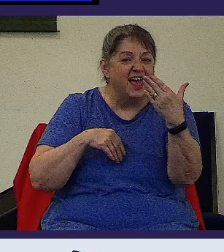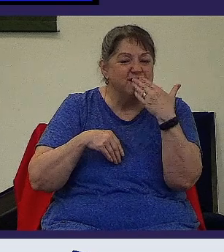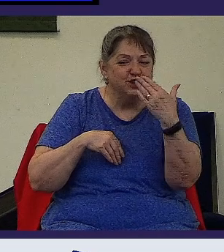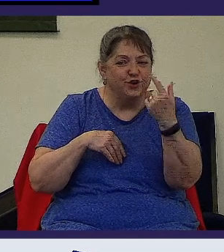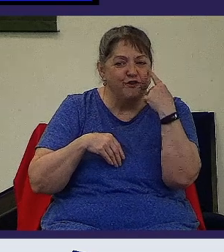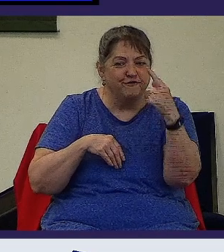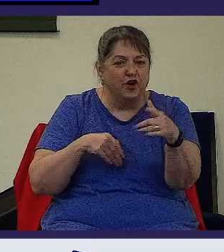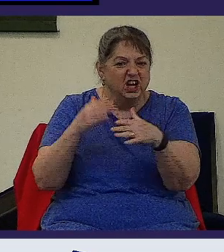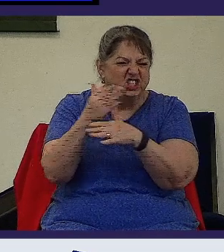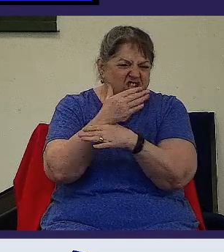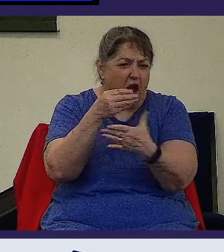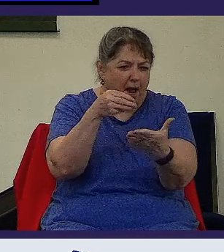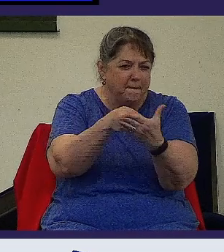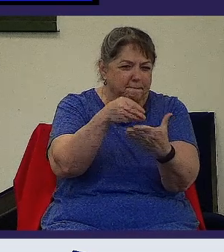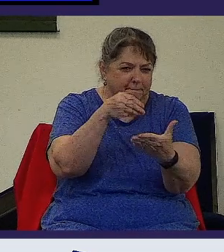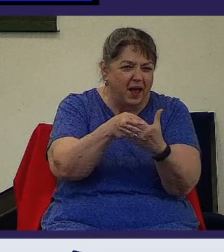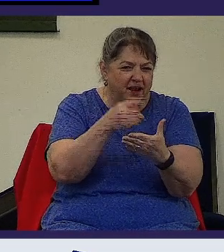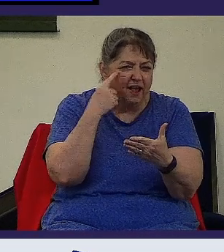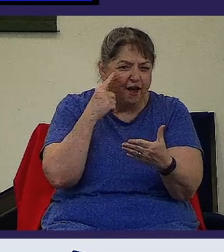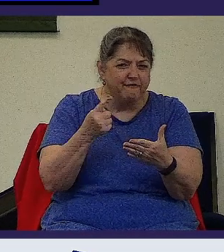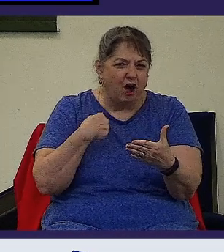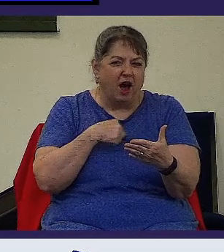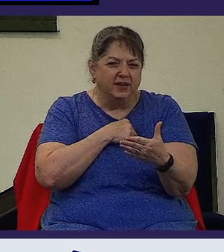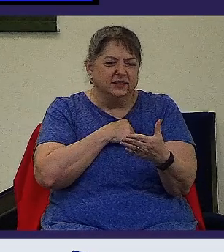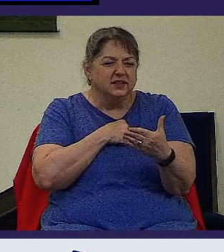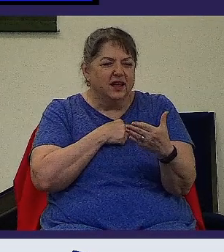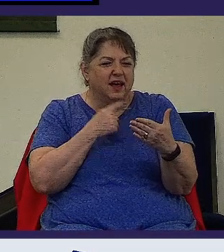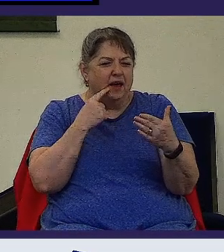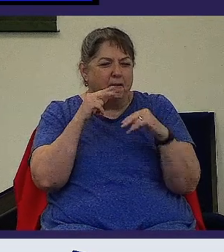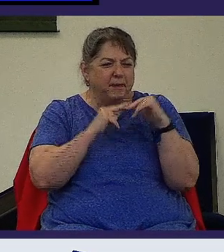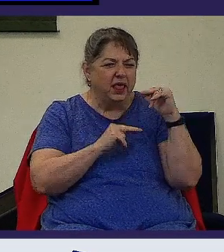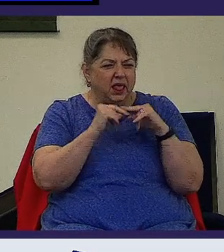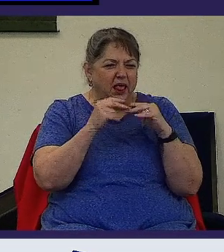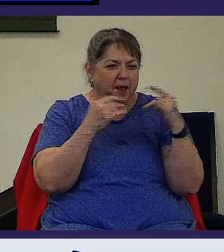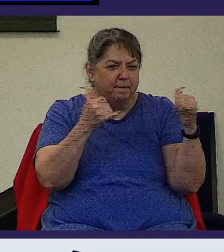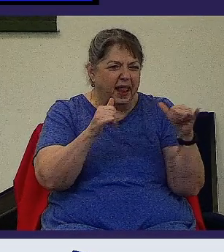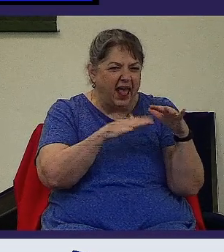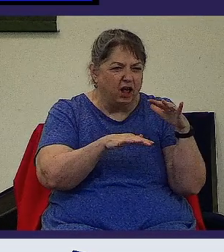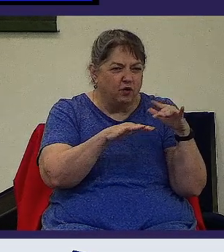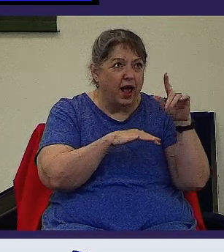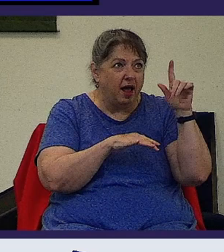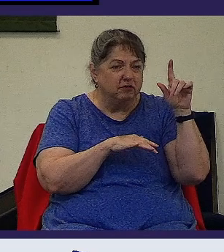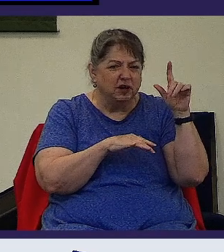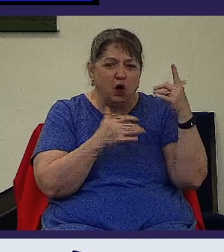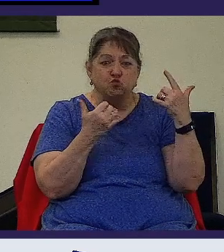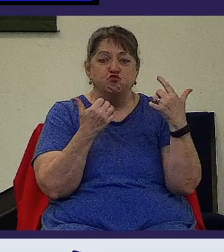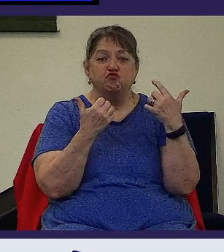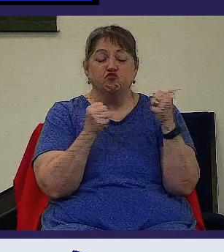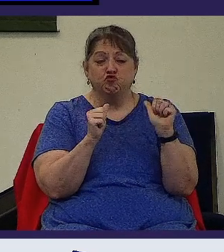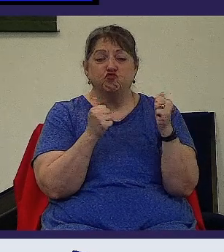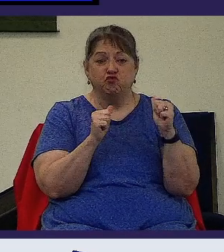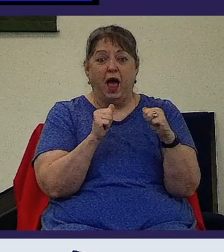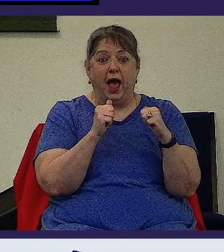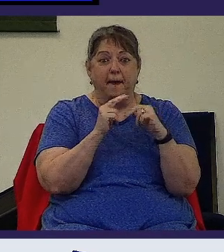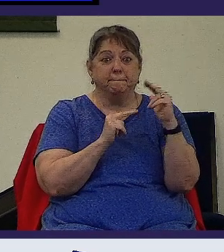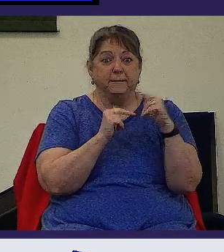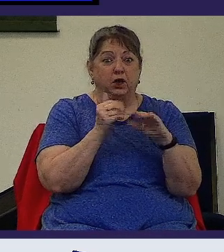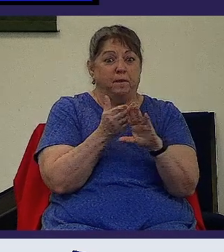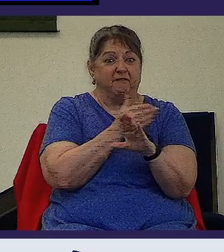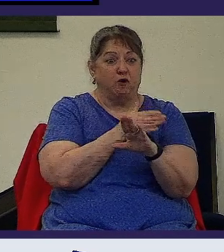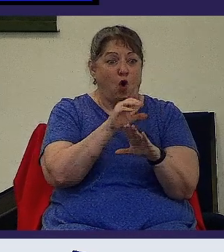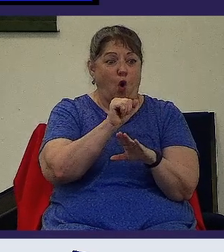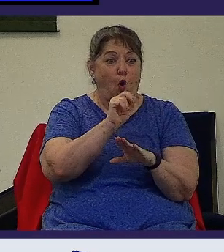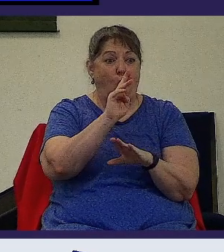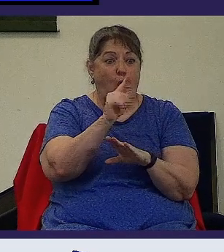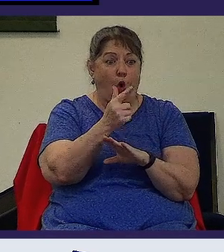thank you for praying and we'll continue to try to meet this goal by august so we can get this in the pastor